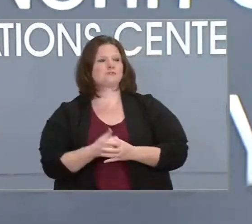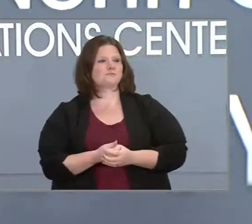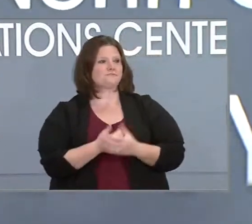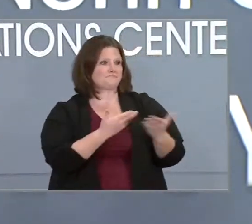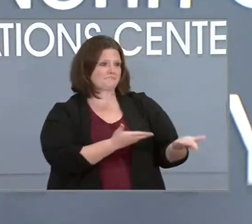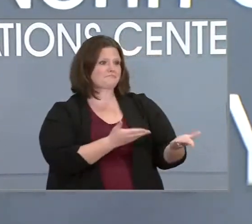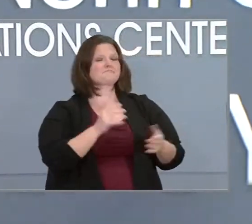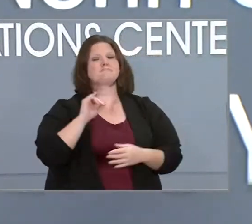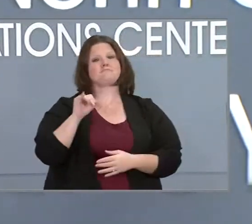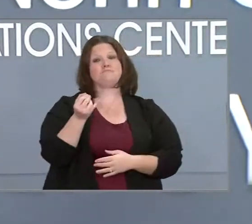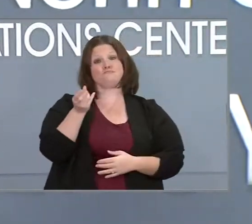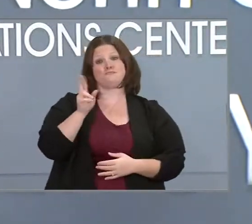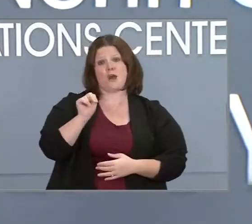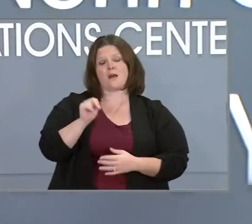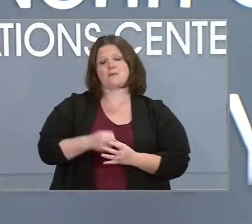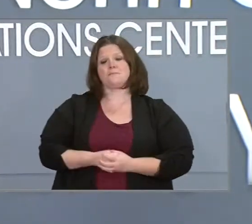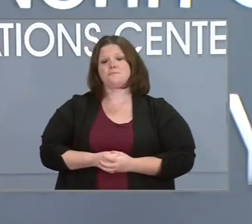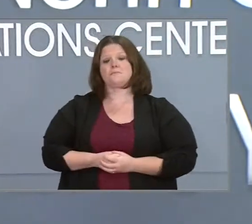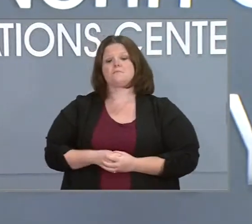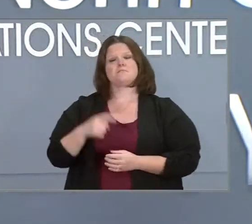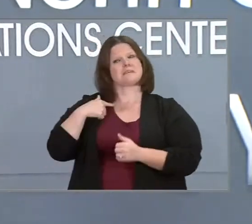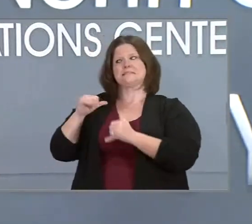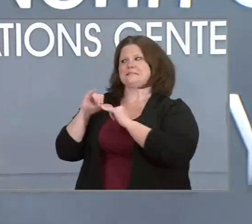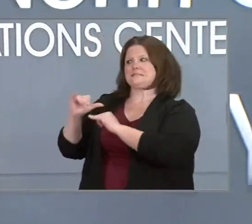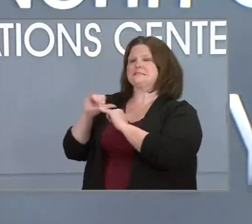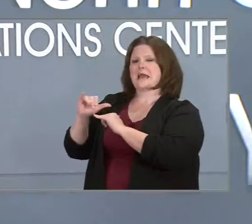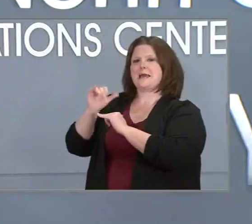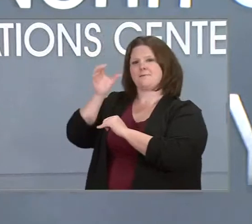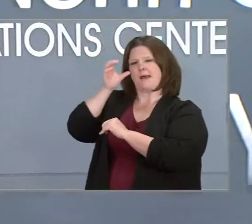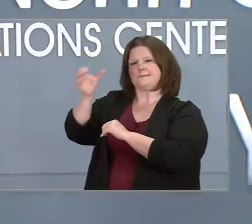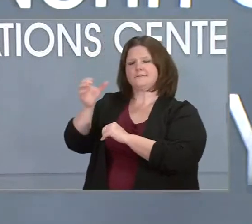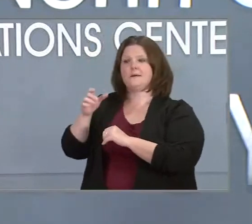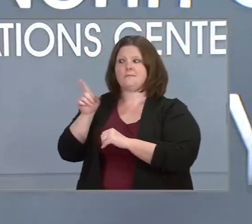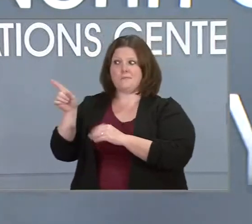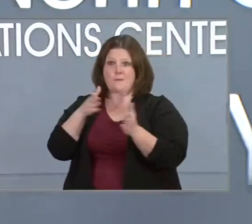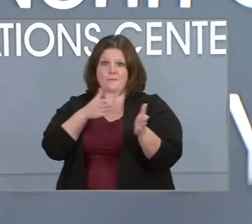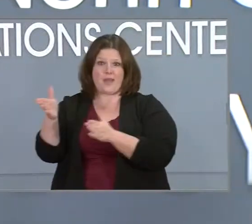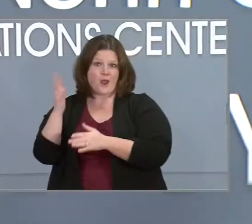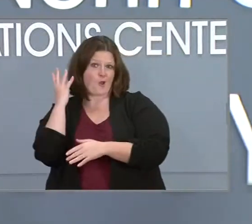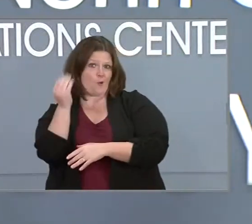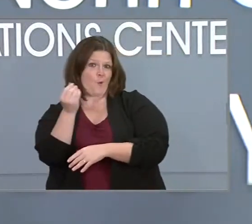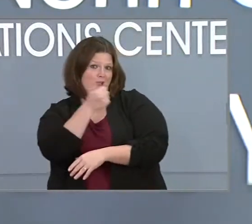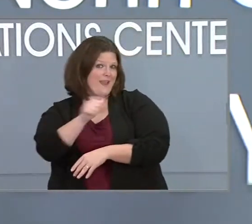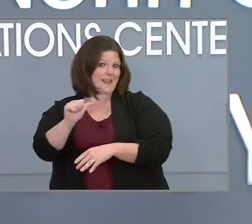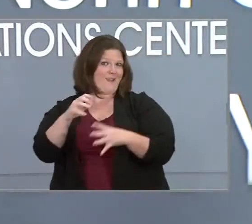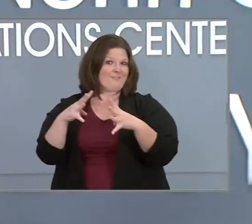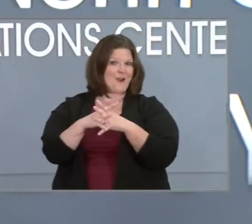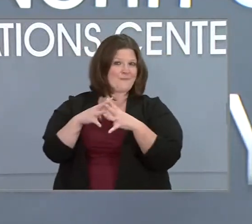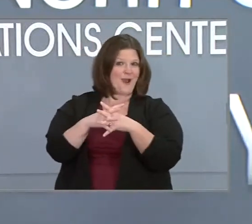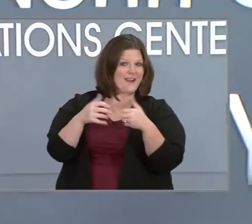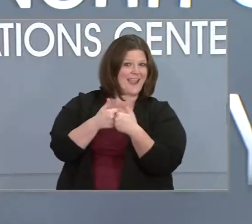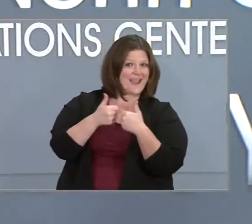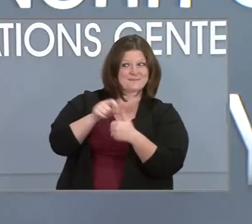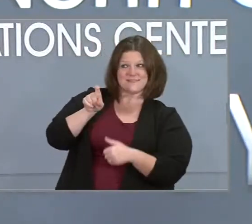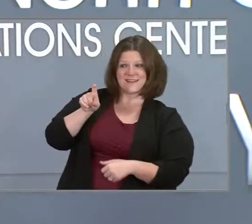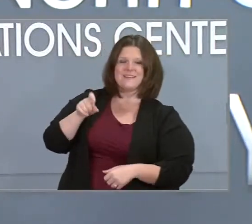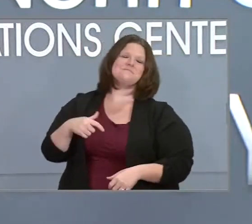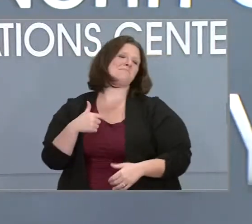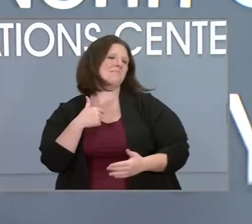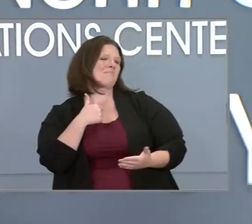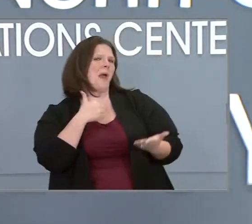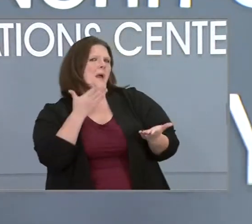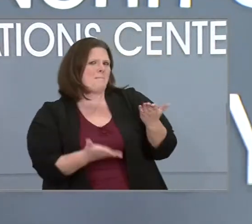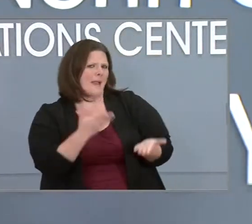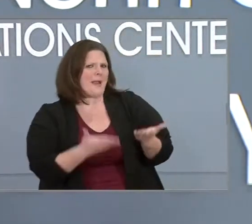Hi, Governor. I'll just start on the same thing. First of all, are you planning to go in any college football games? I may very well, but I'll tell you,